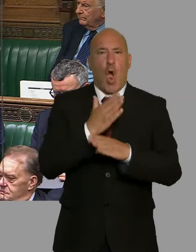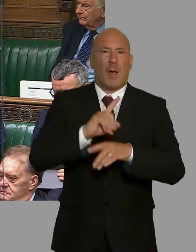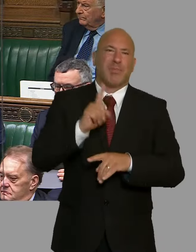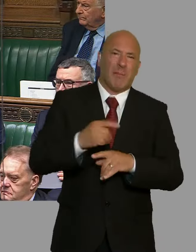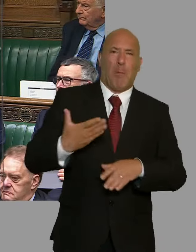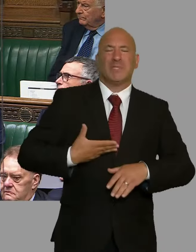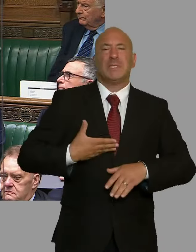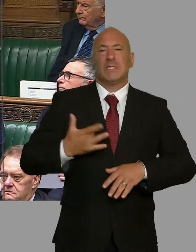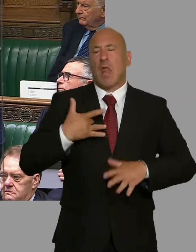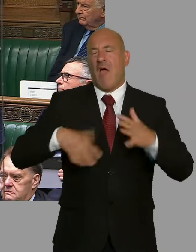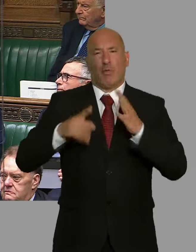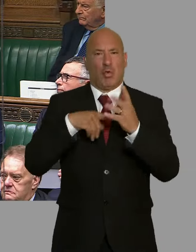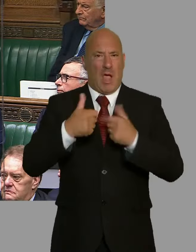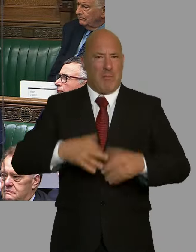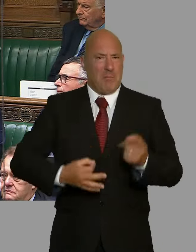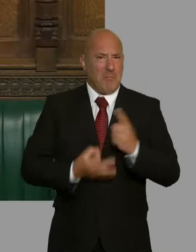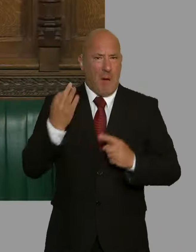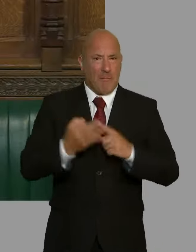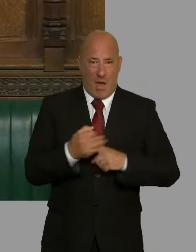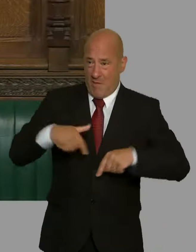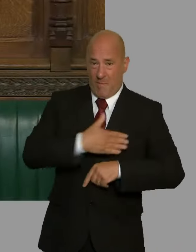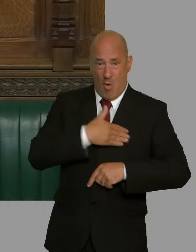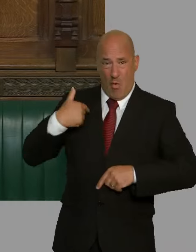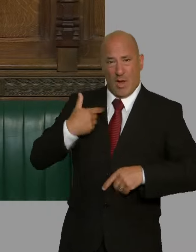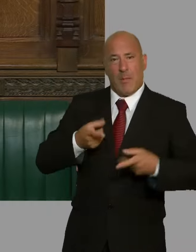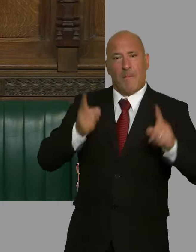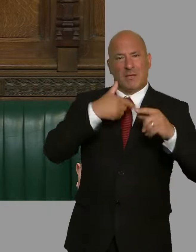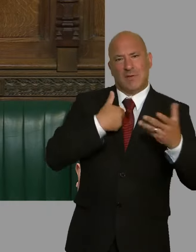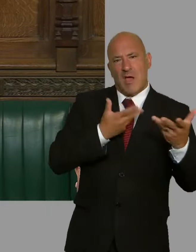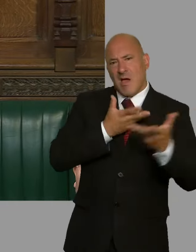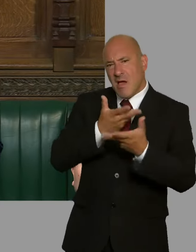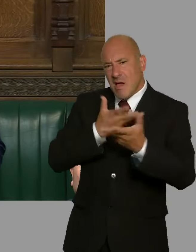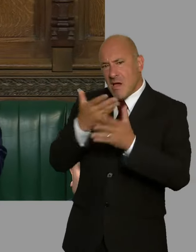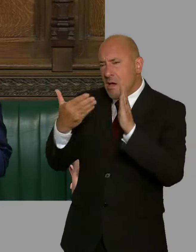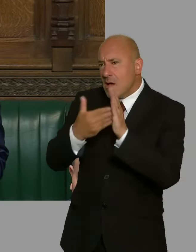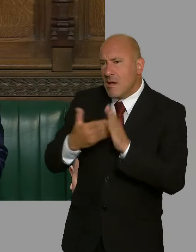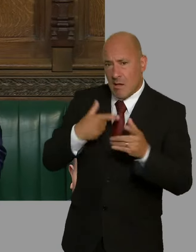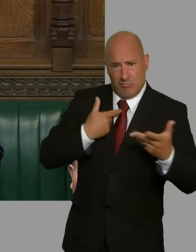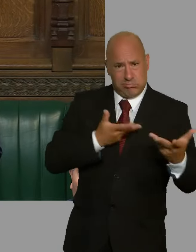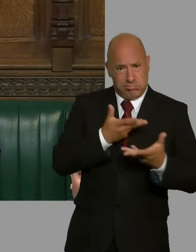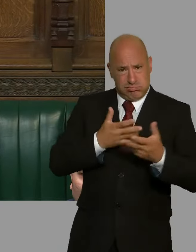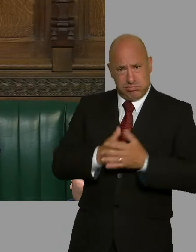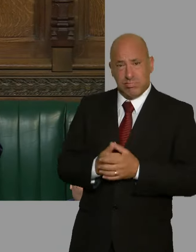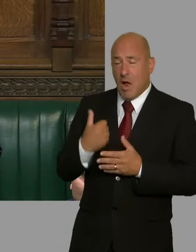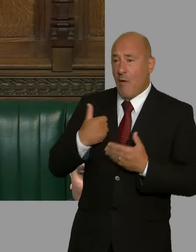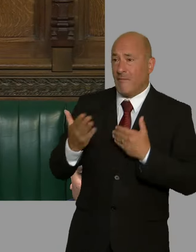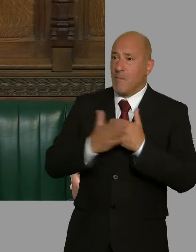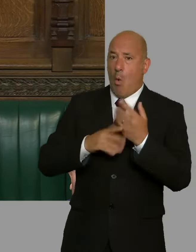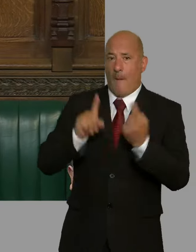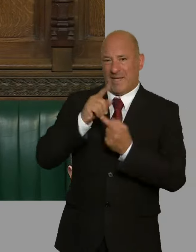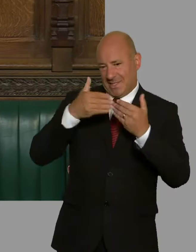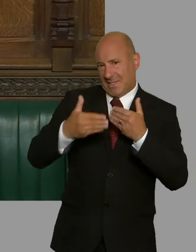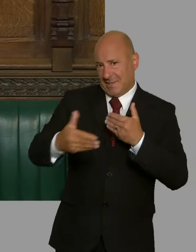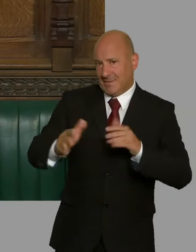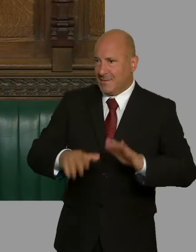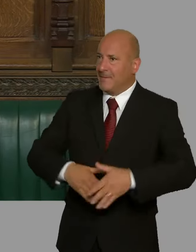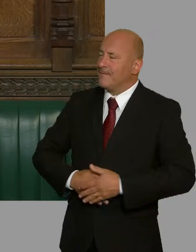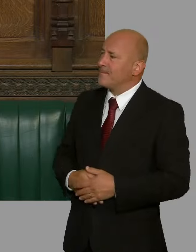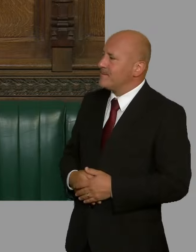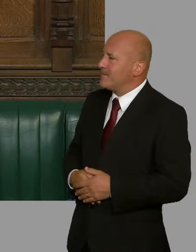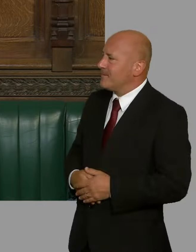Speaker. This Labour government has been in power now for almost 12 months. So when will the Prime Minister stop defying the will